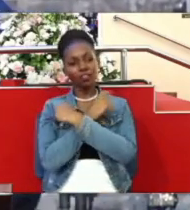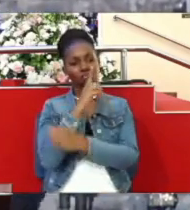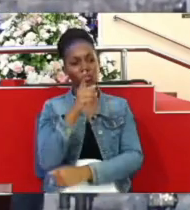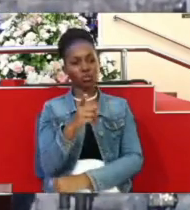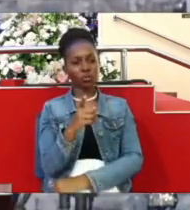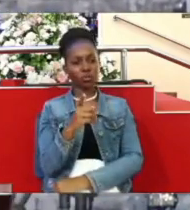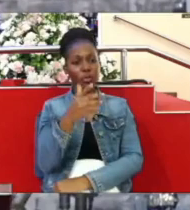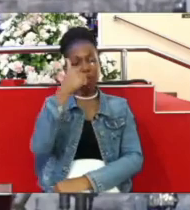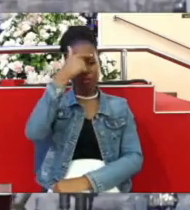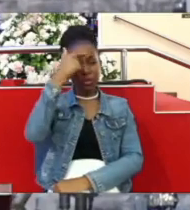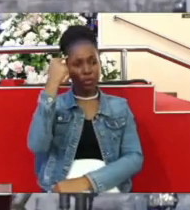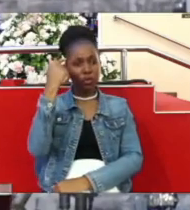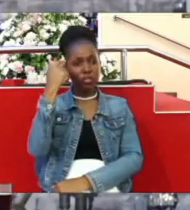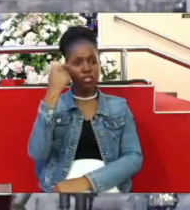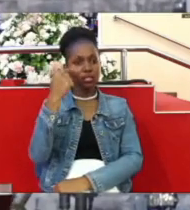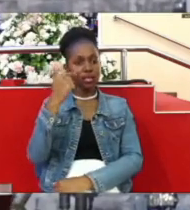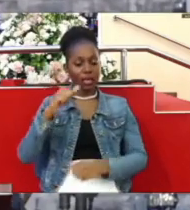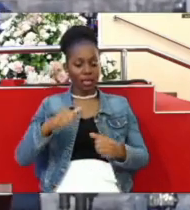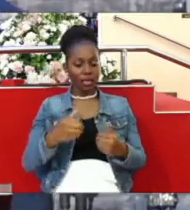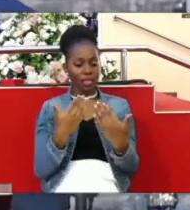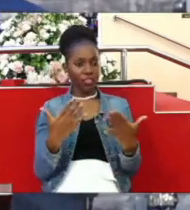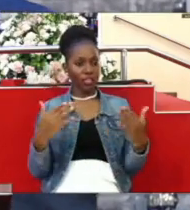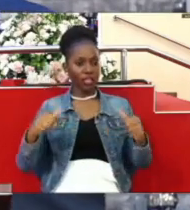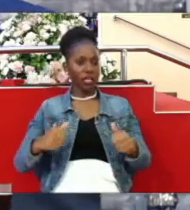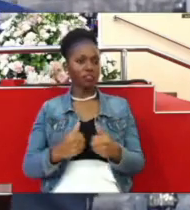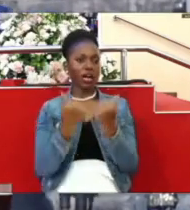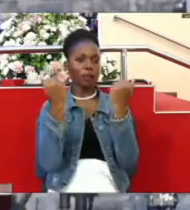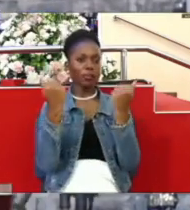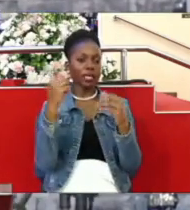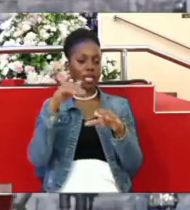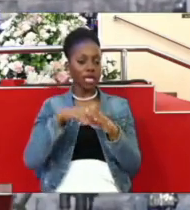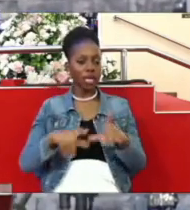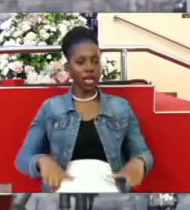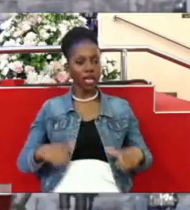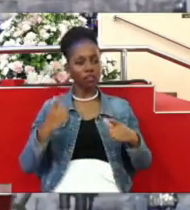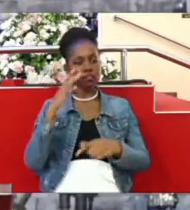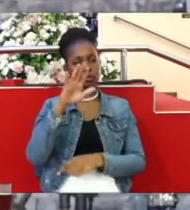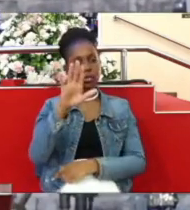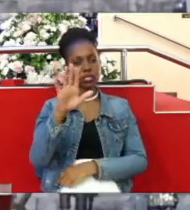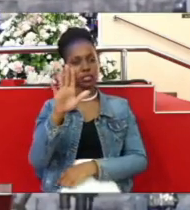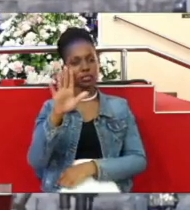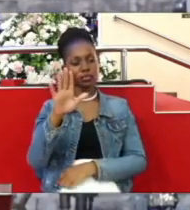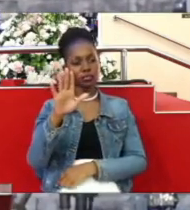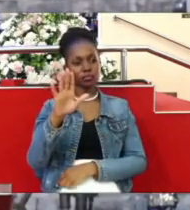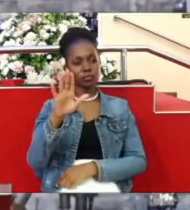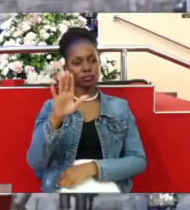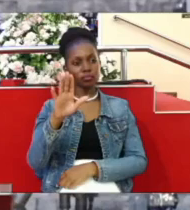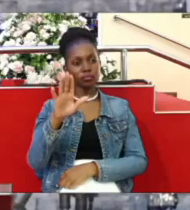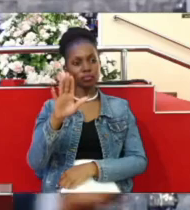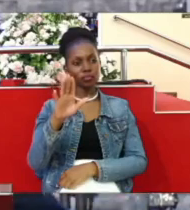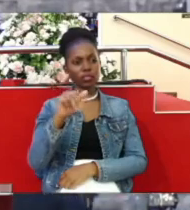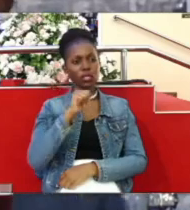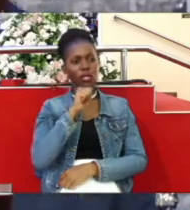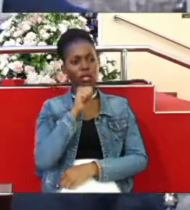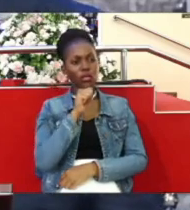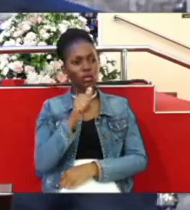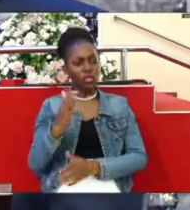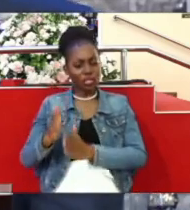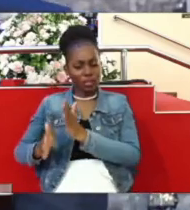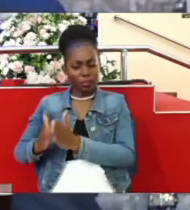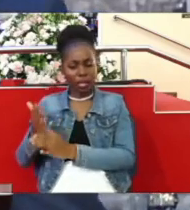Because something has happened in your life. Not that it is because of your